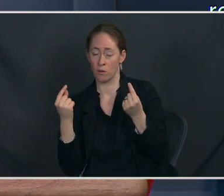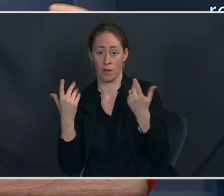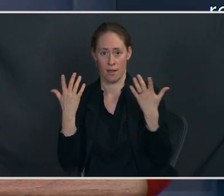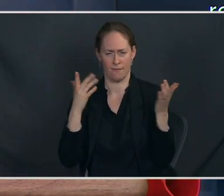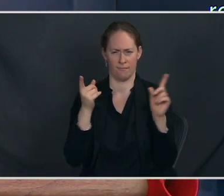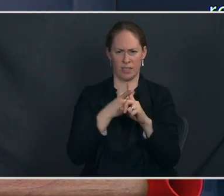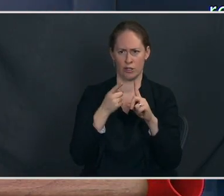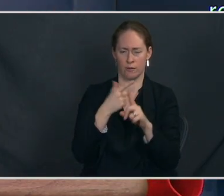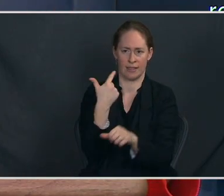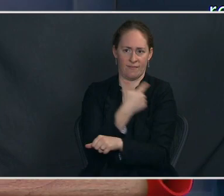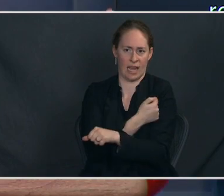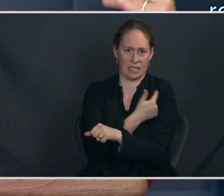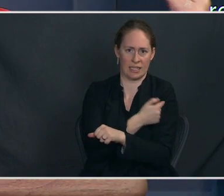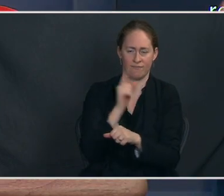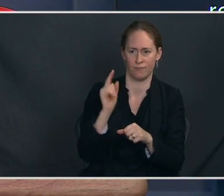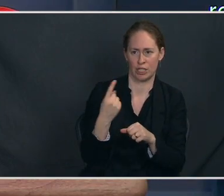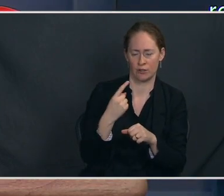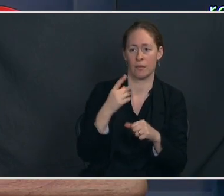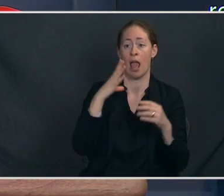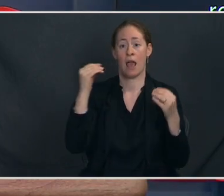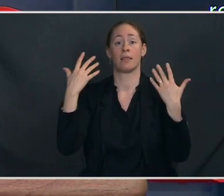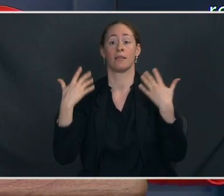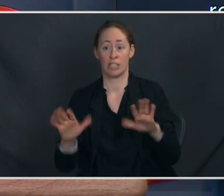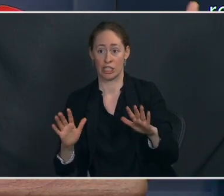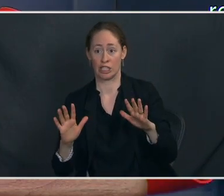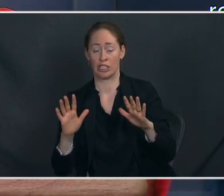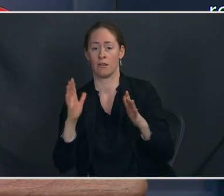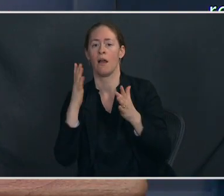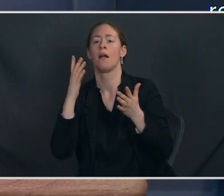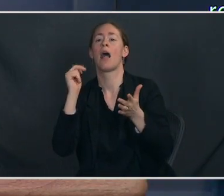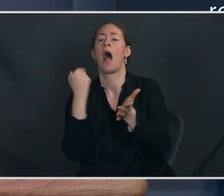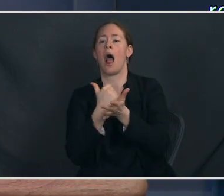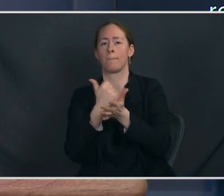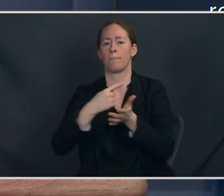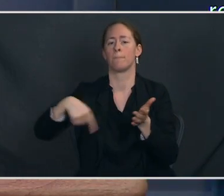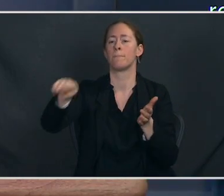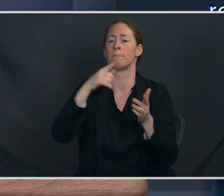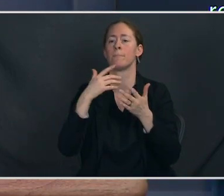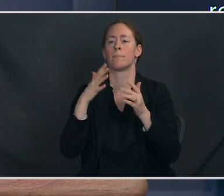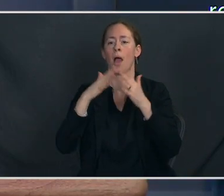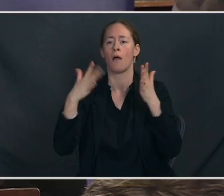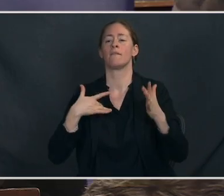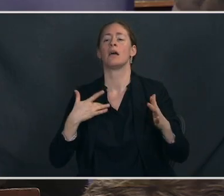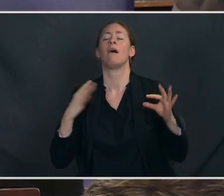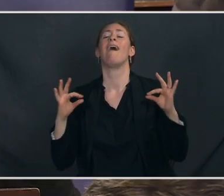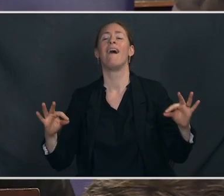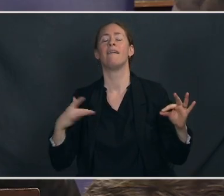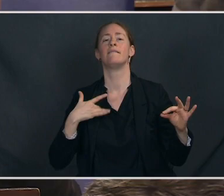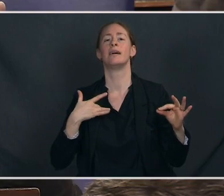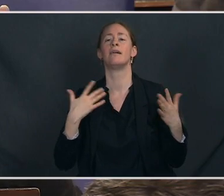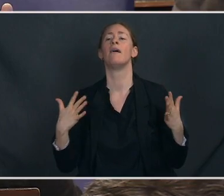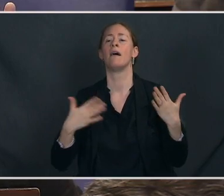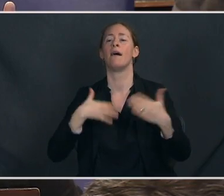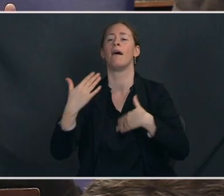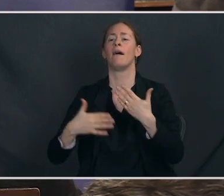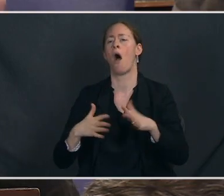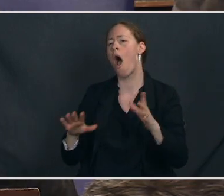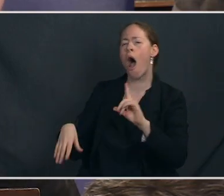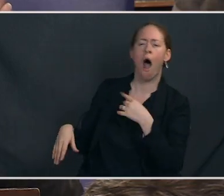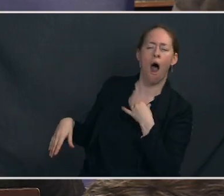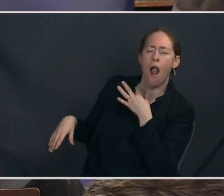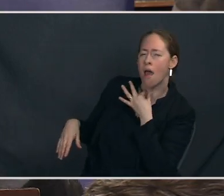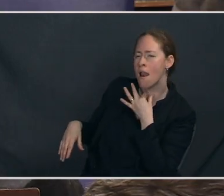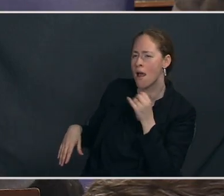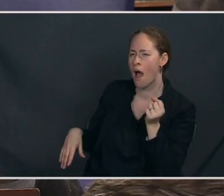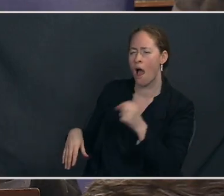certainty and a bridge to the American people to get to the other side. So, but do you have a number right now for how much is for vaccine distribution alone, how